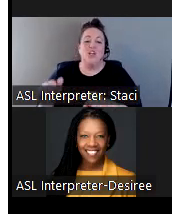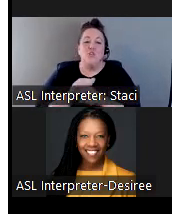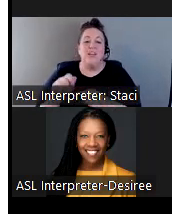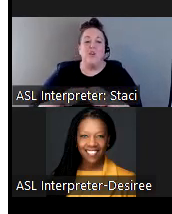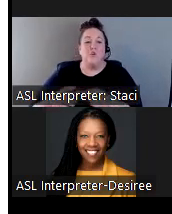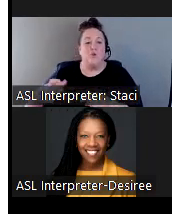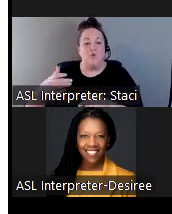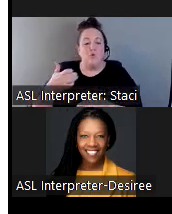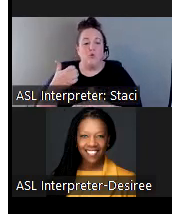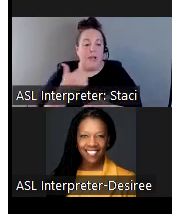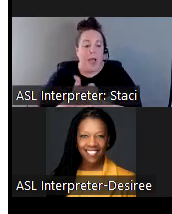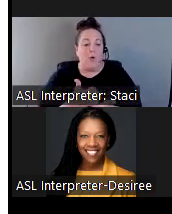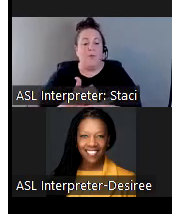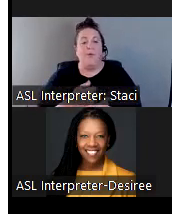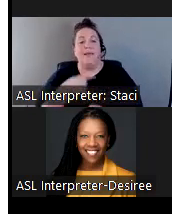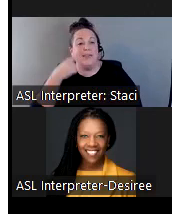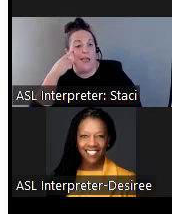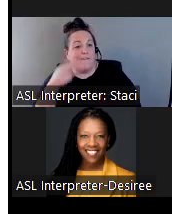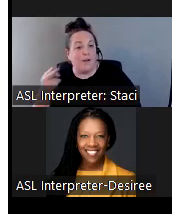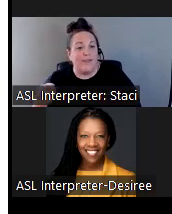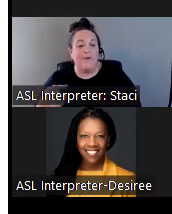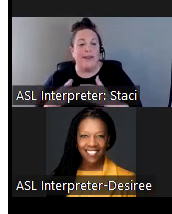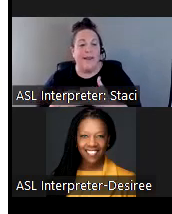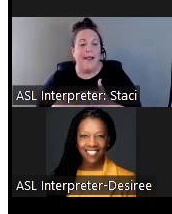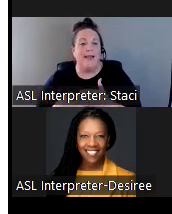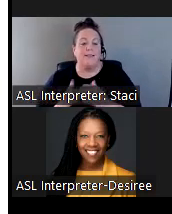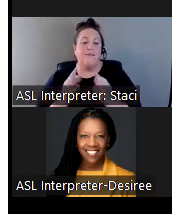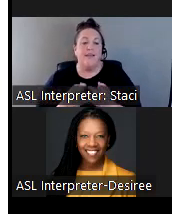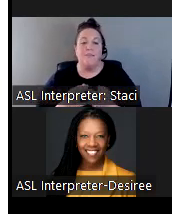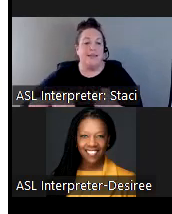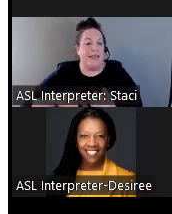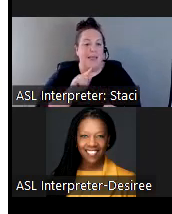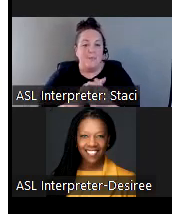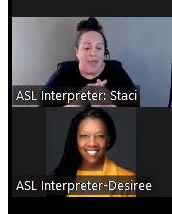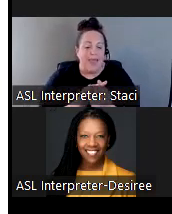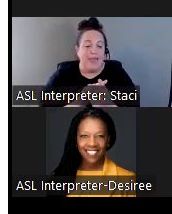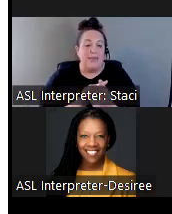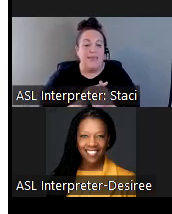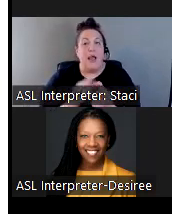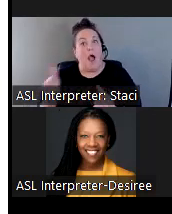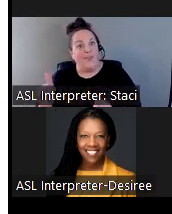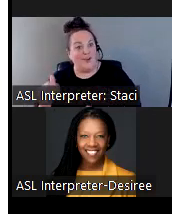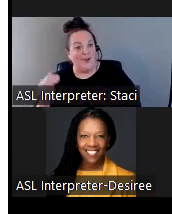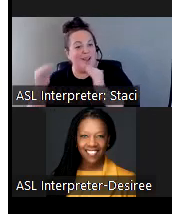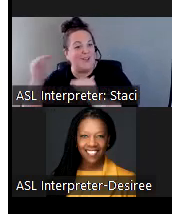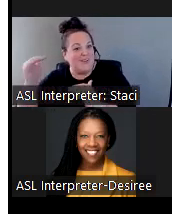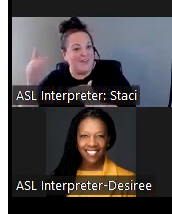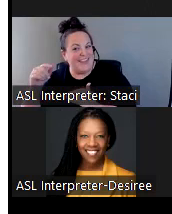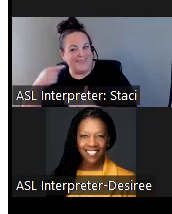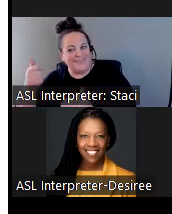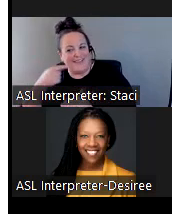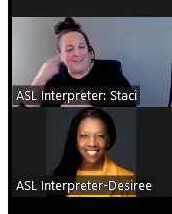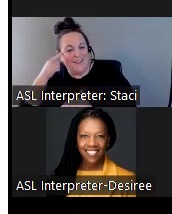another parent. We have deaf or hard of hearing guides for families who haven't met another adult who's deaf or hard of hearing. We